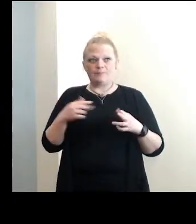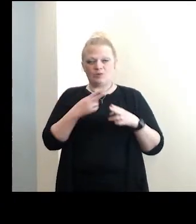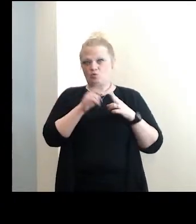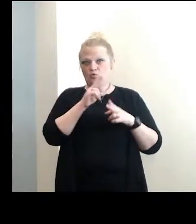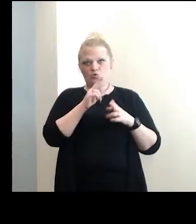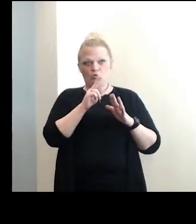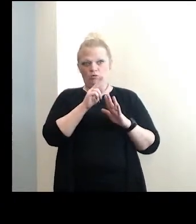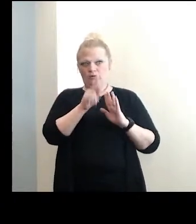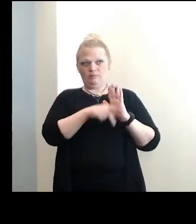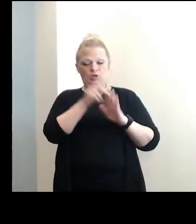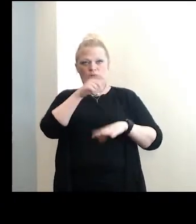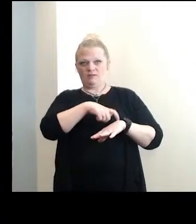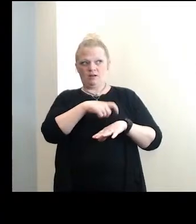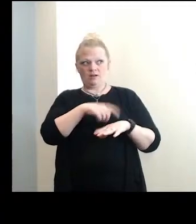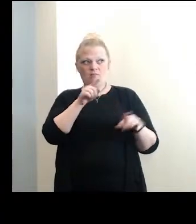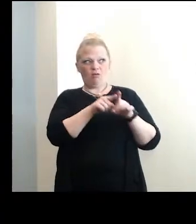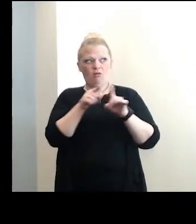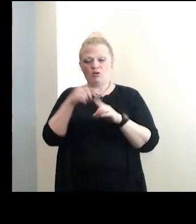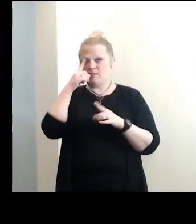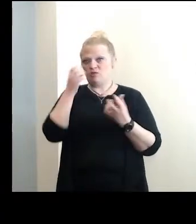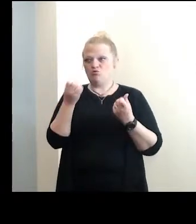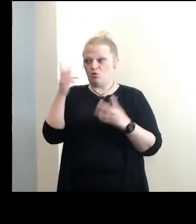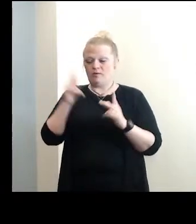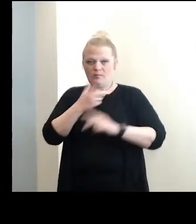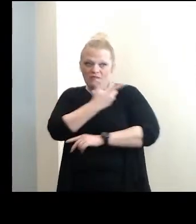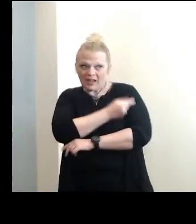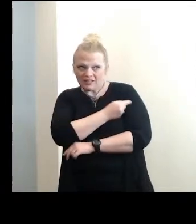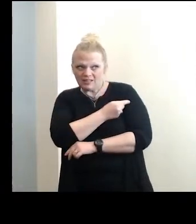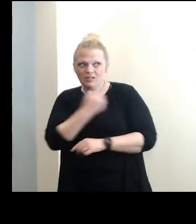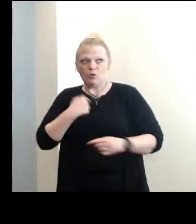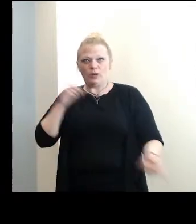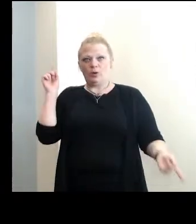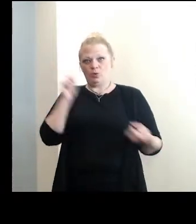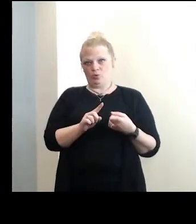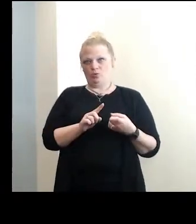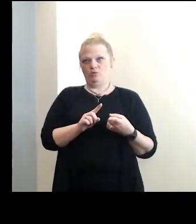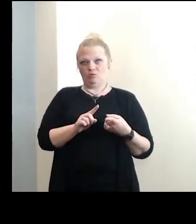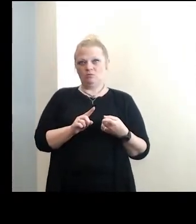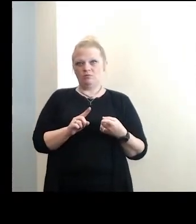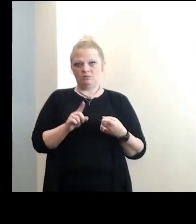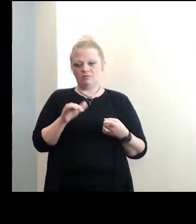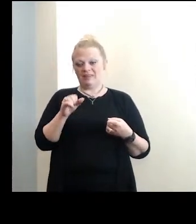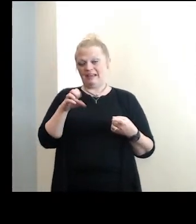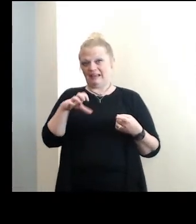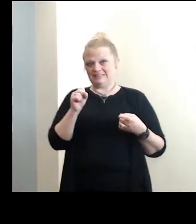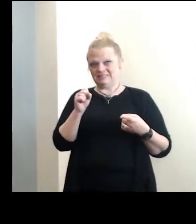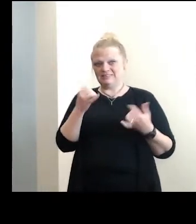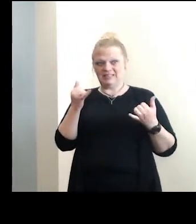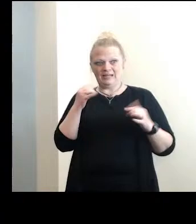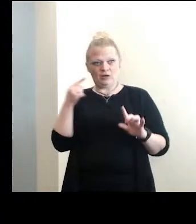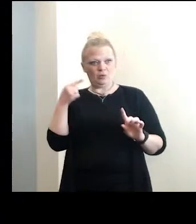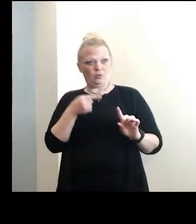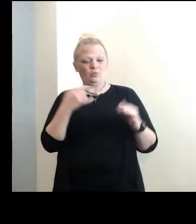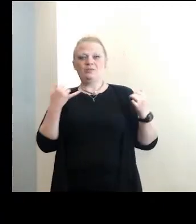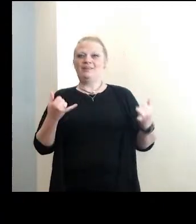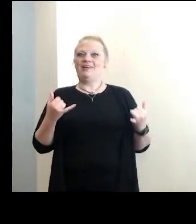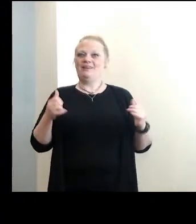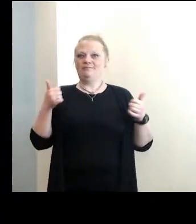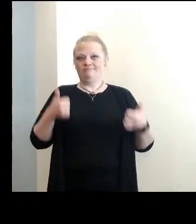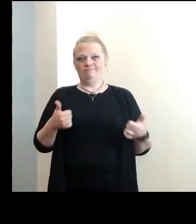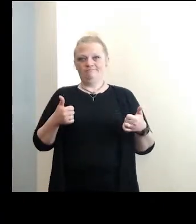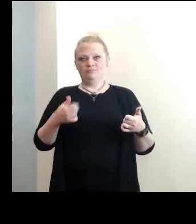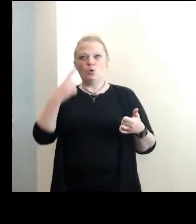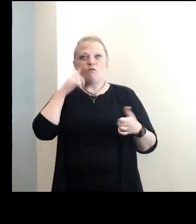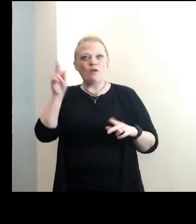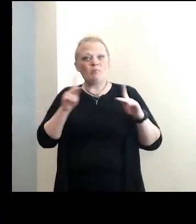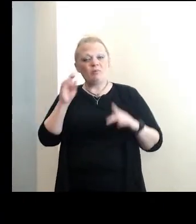of time. I think also because of so many people are vaccinated, we were able to reduce the case rates and get to a point where we are today. So on behalf